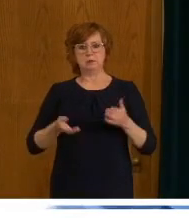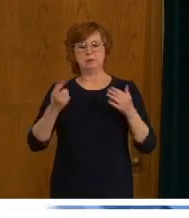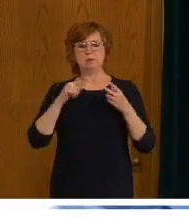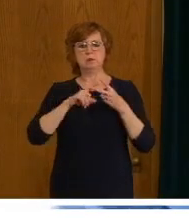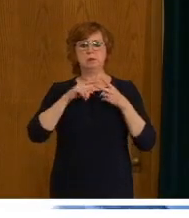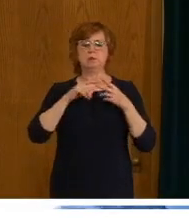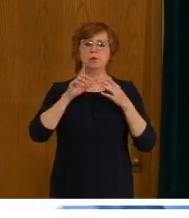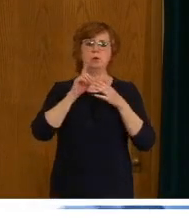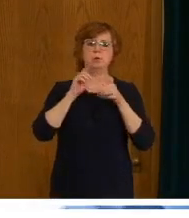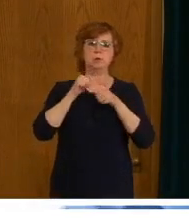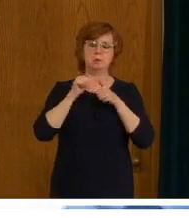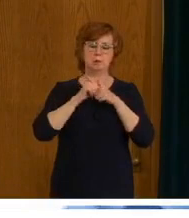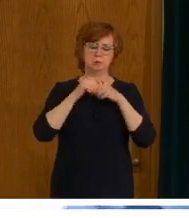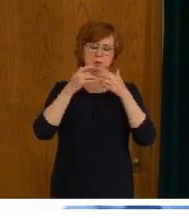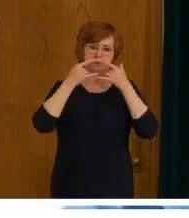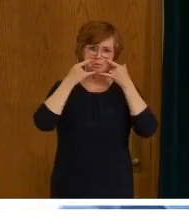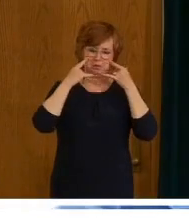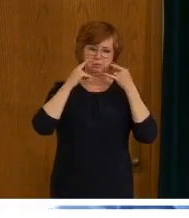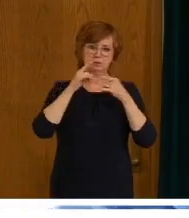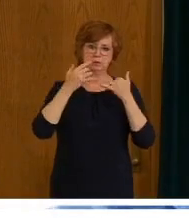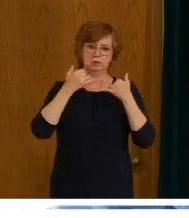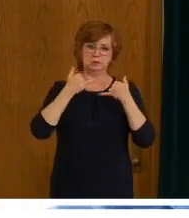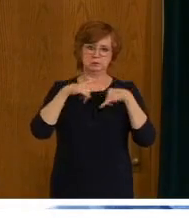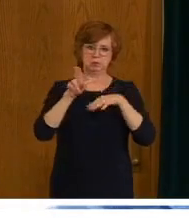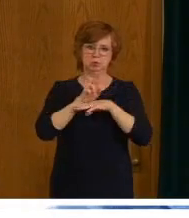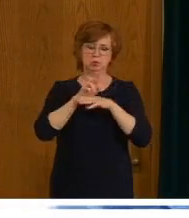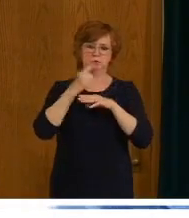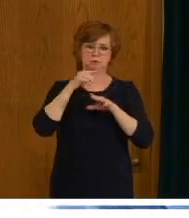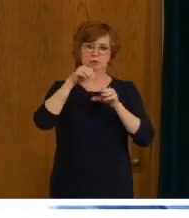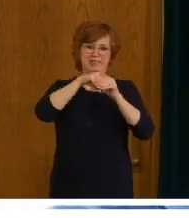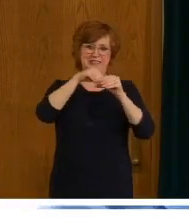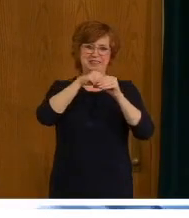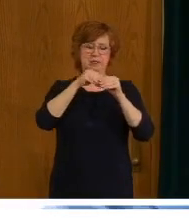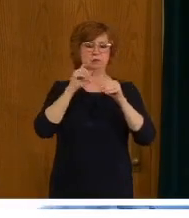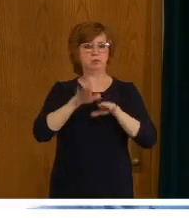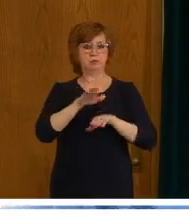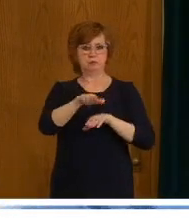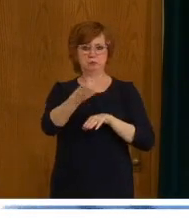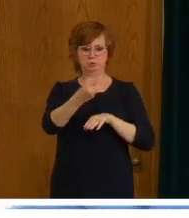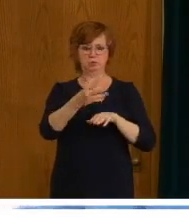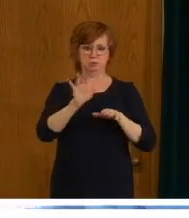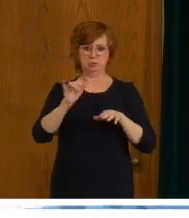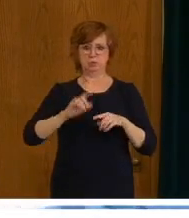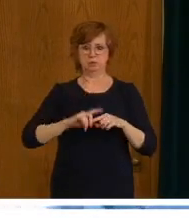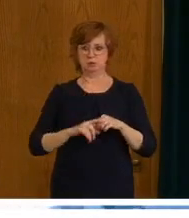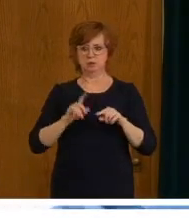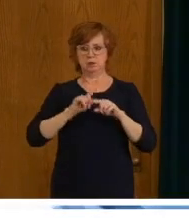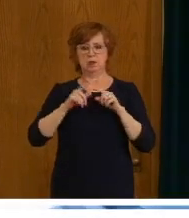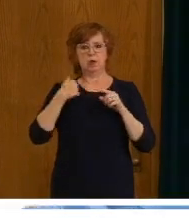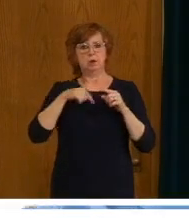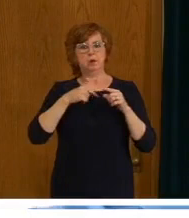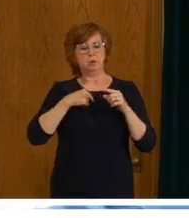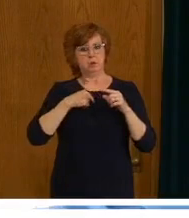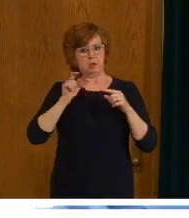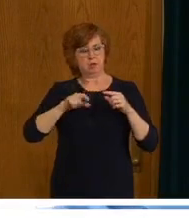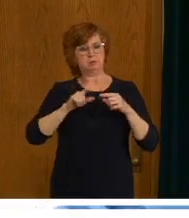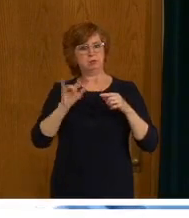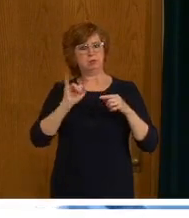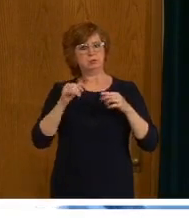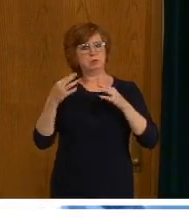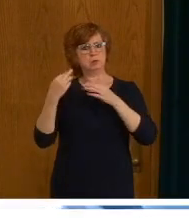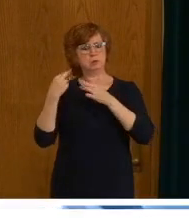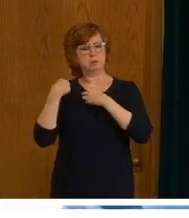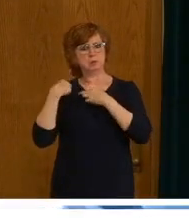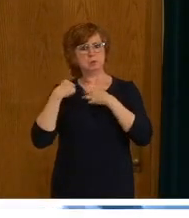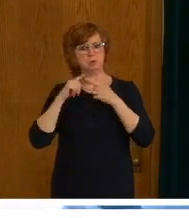in all indoor public places in step two. Plus, of course, continue to step up to get not only our first doses, and